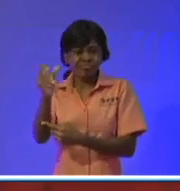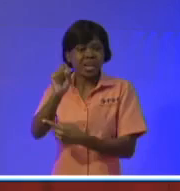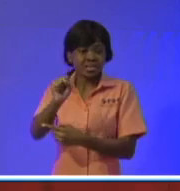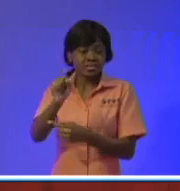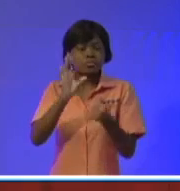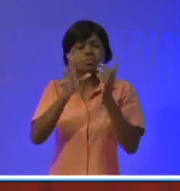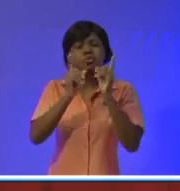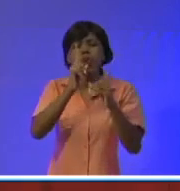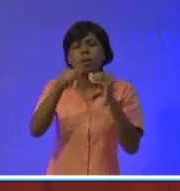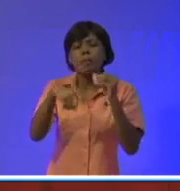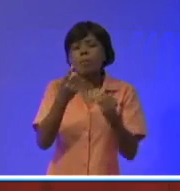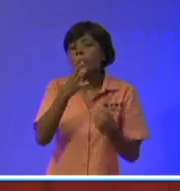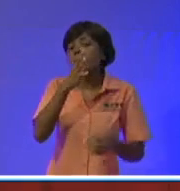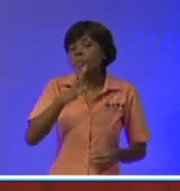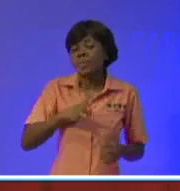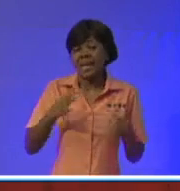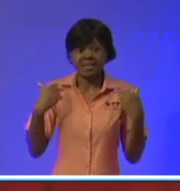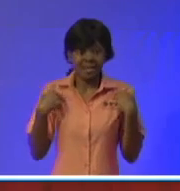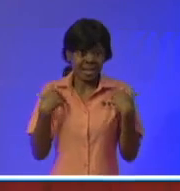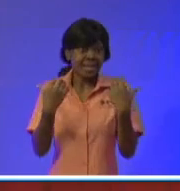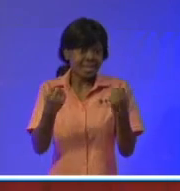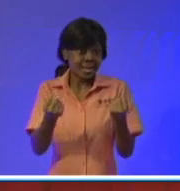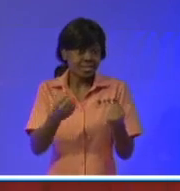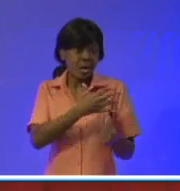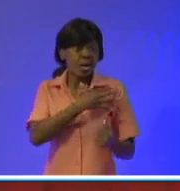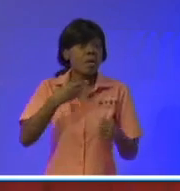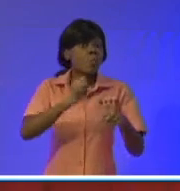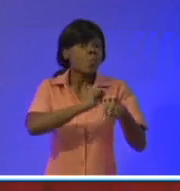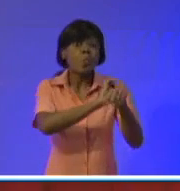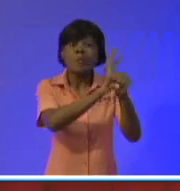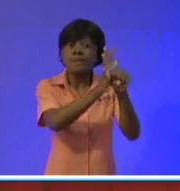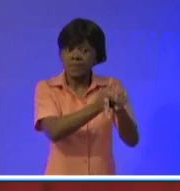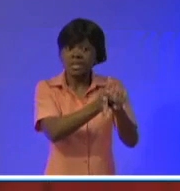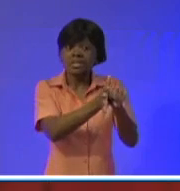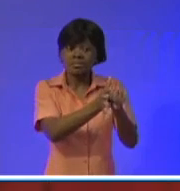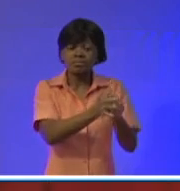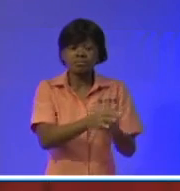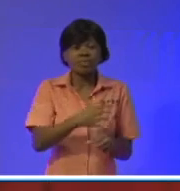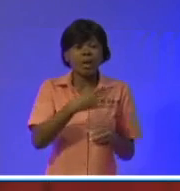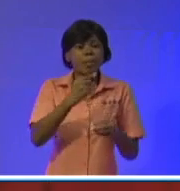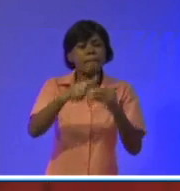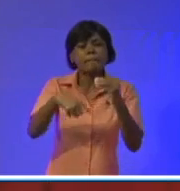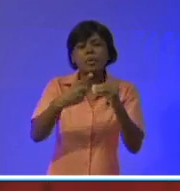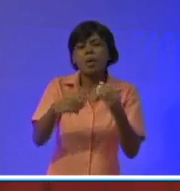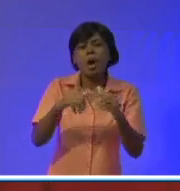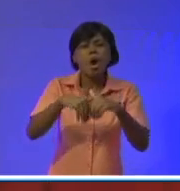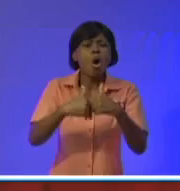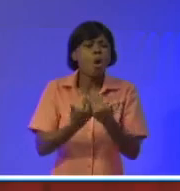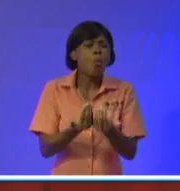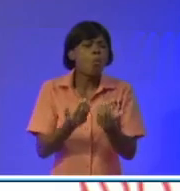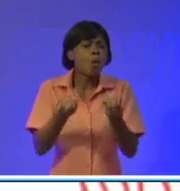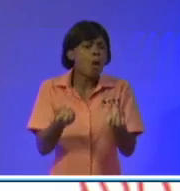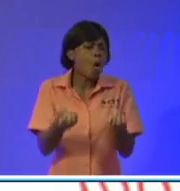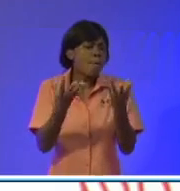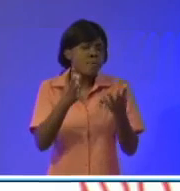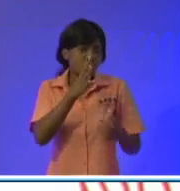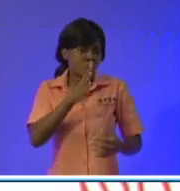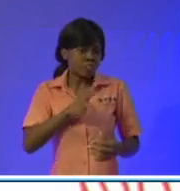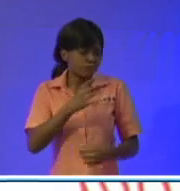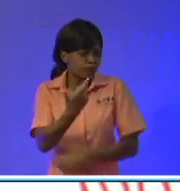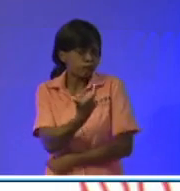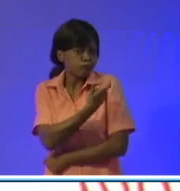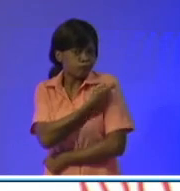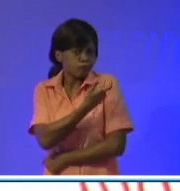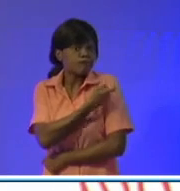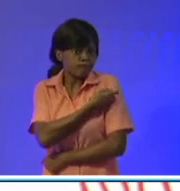pertains to COVID-19 and the influenza vaccine uptake. Dr. Surjesingh. Thank you,